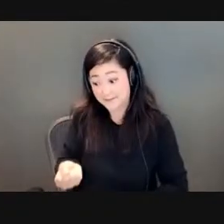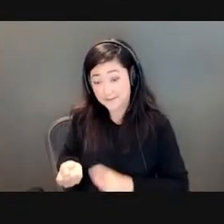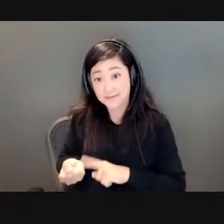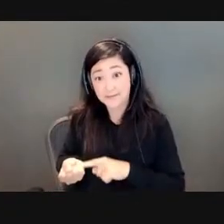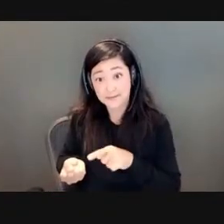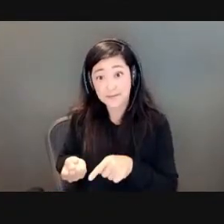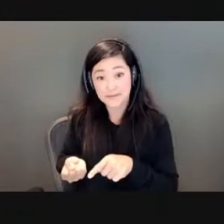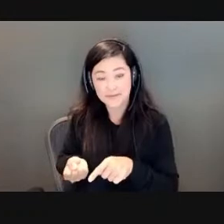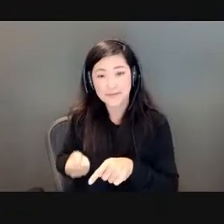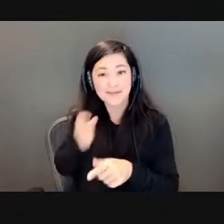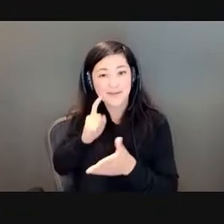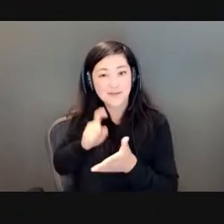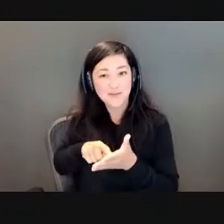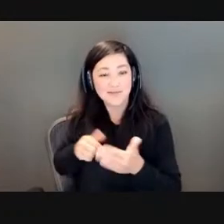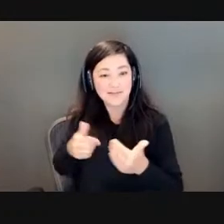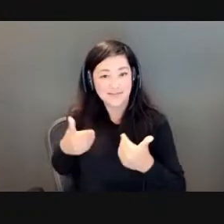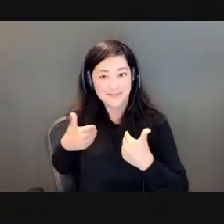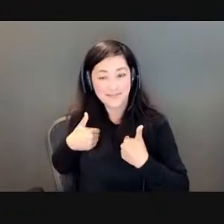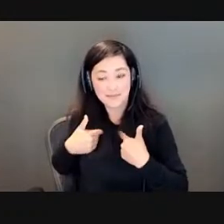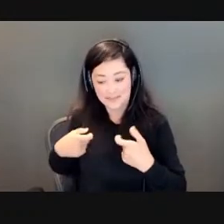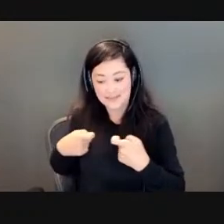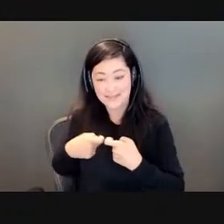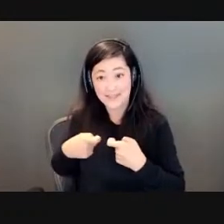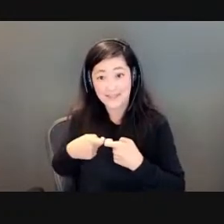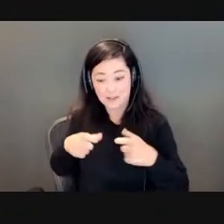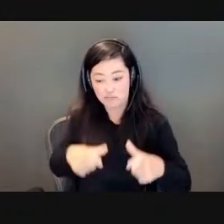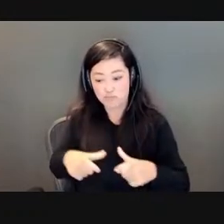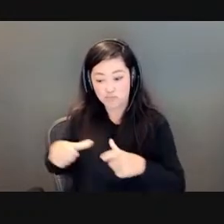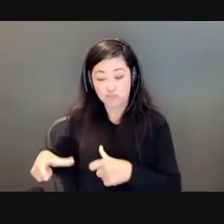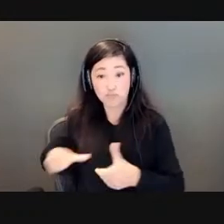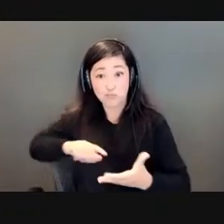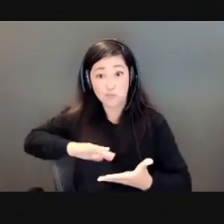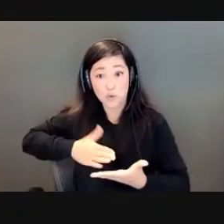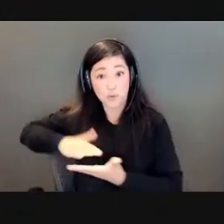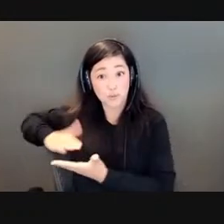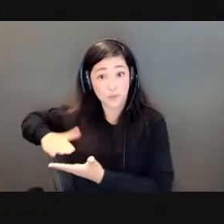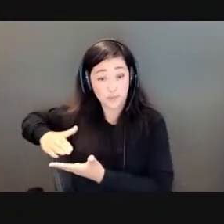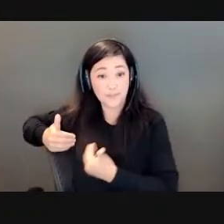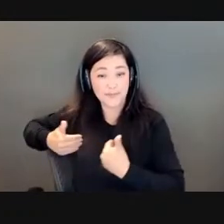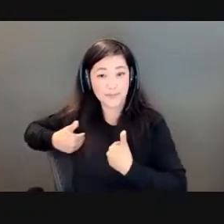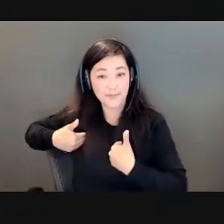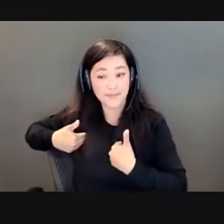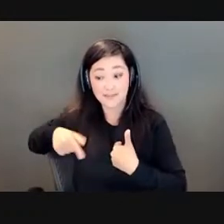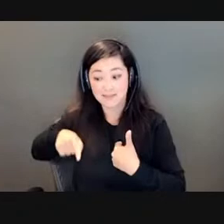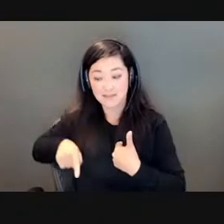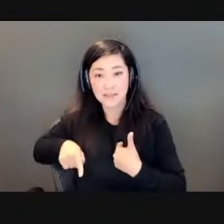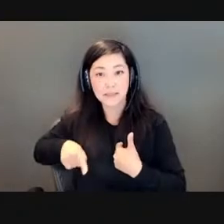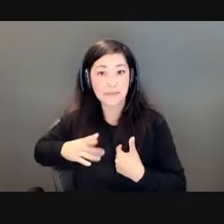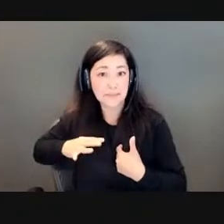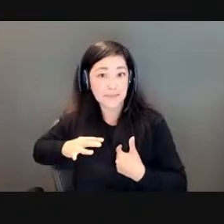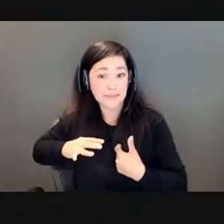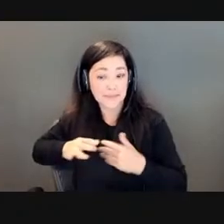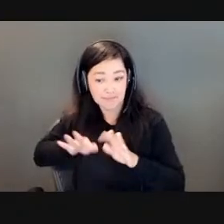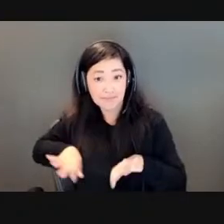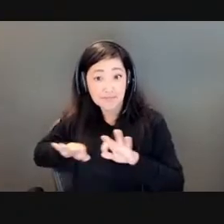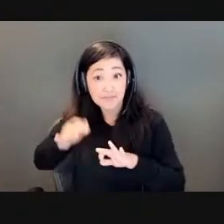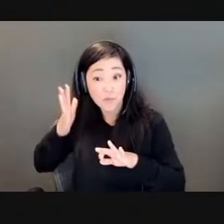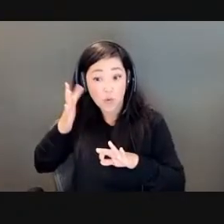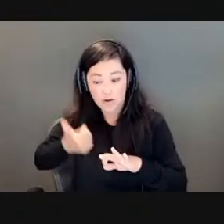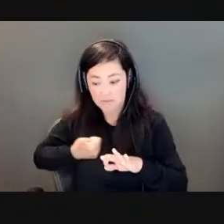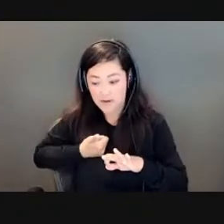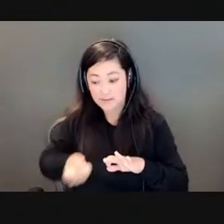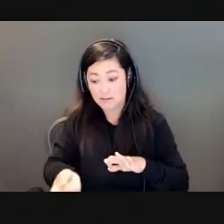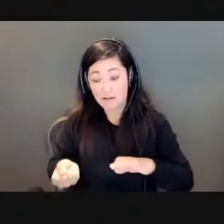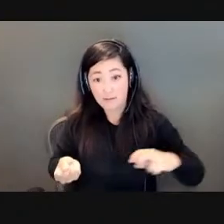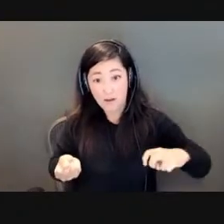drawer, you can see there's actually an electric induction cooktop. And this is important because I can wheel my wheelchair right under